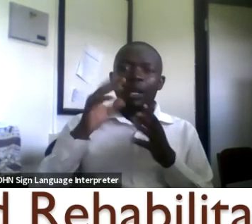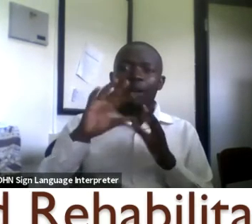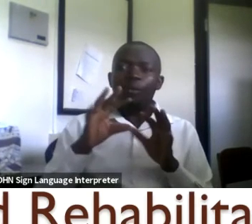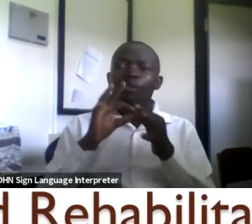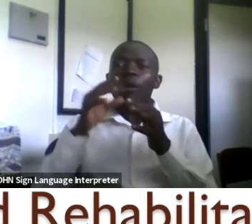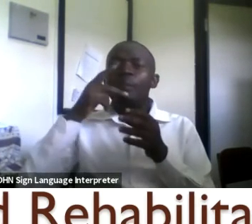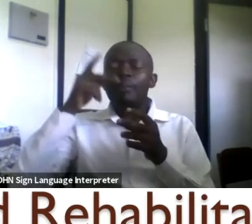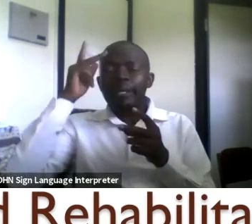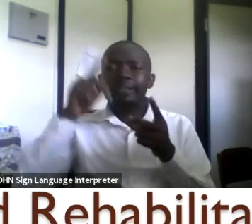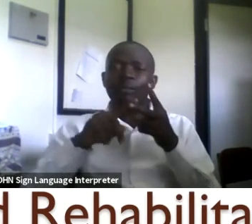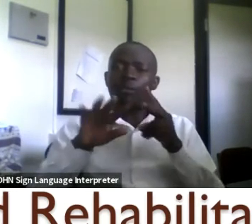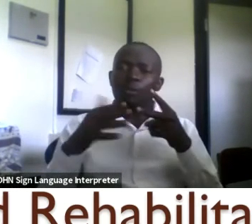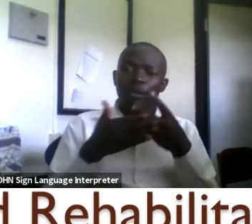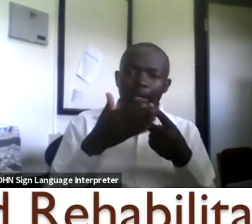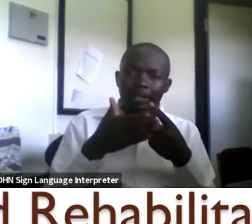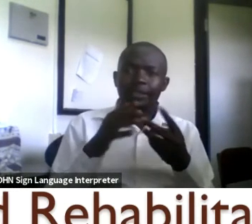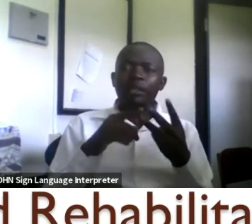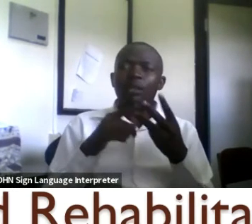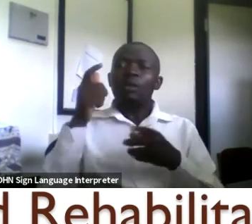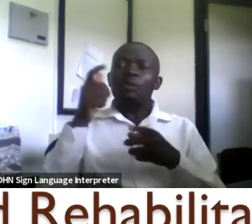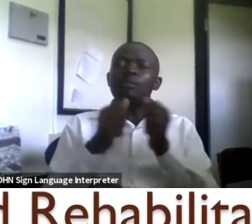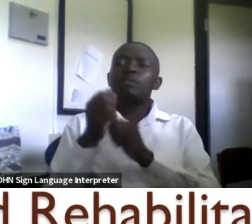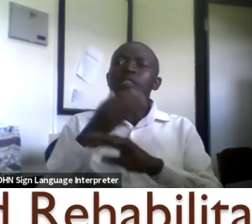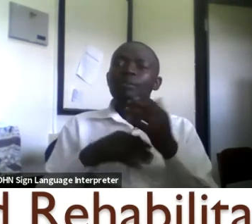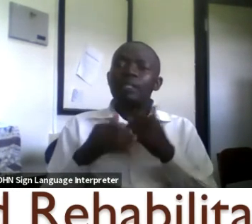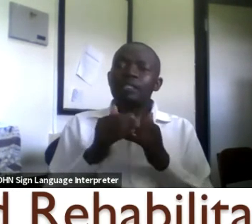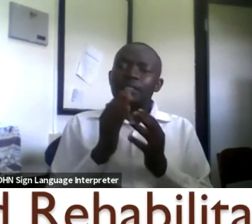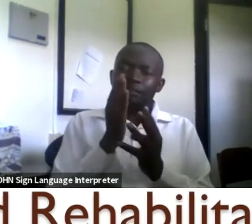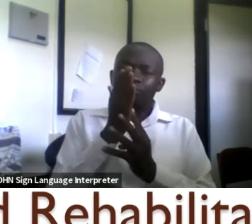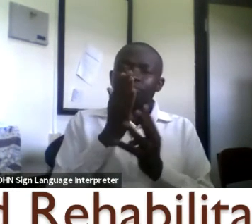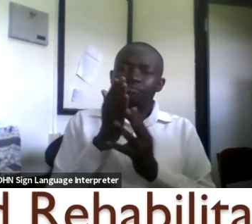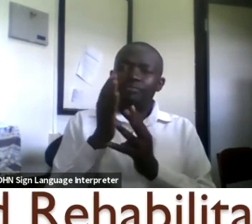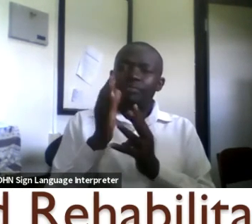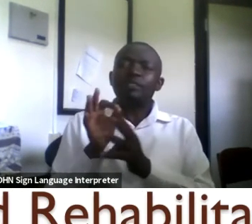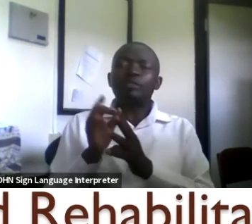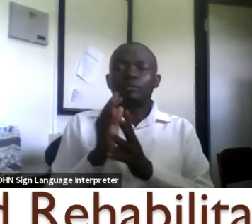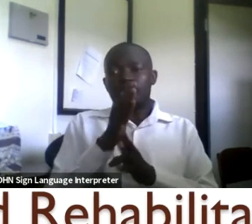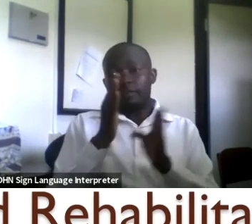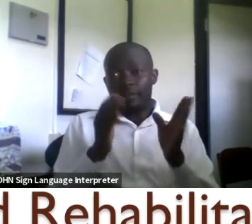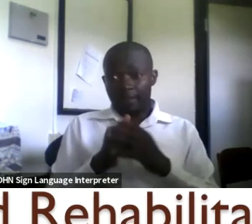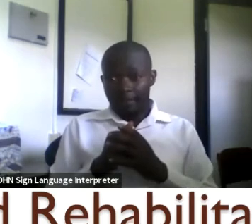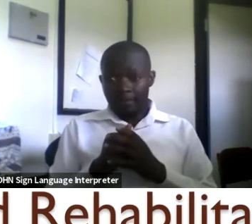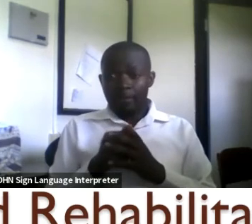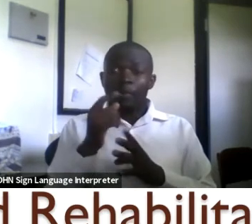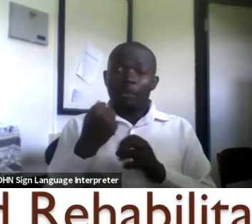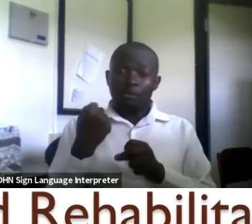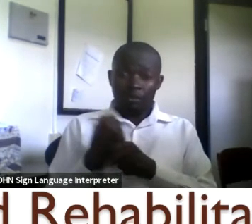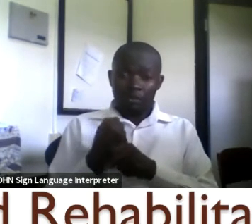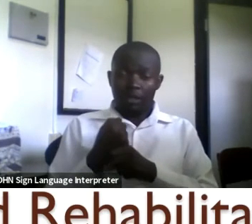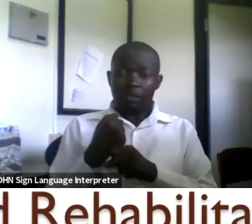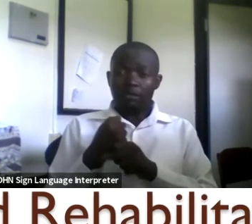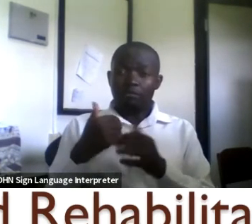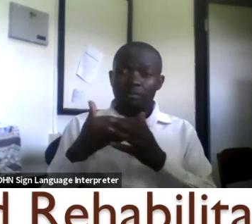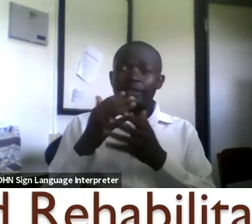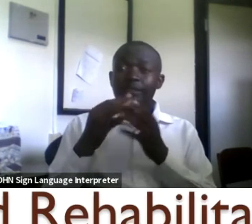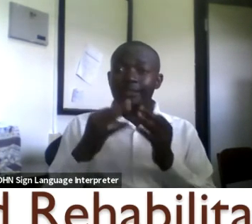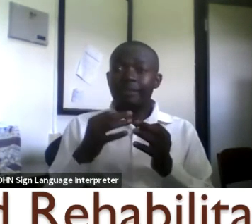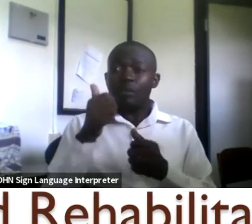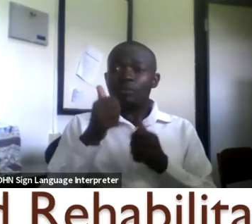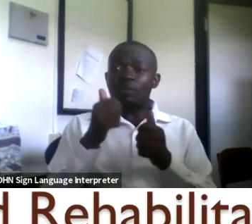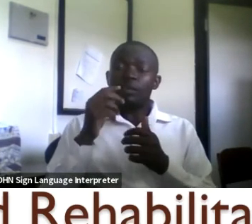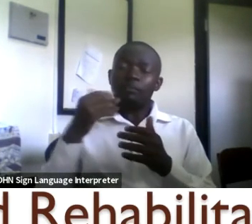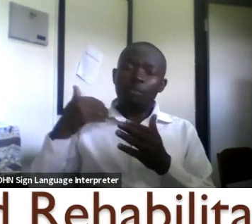of people with disabilities or to persons with disabilities directly. So task shifting has something which CBR has been